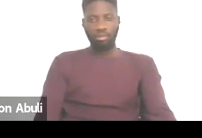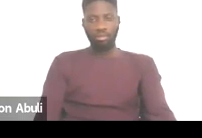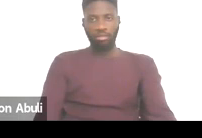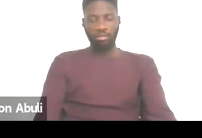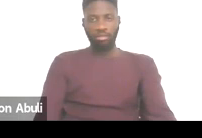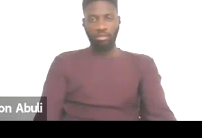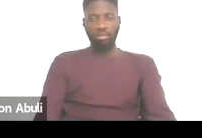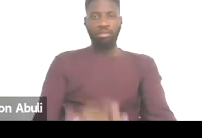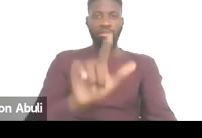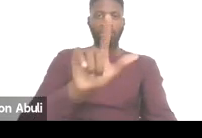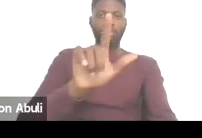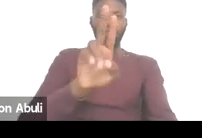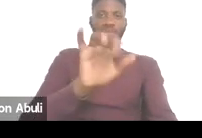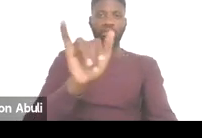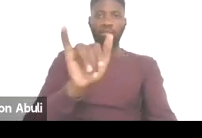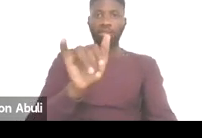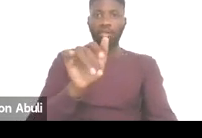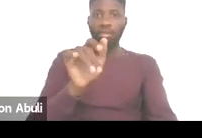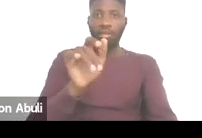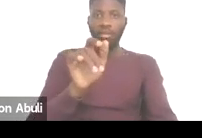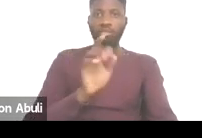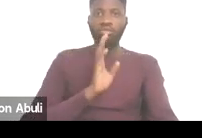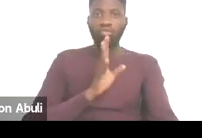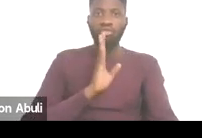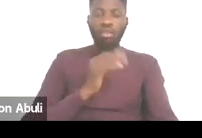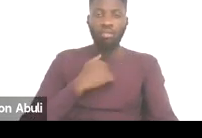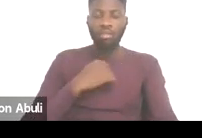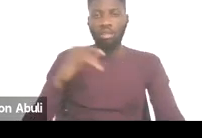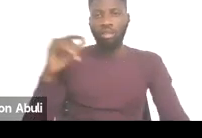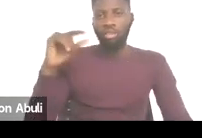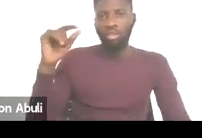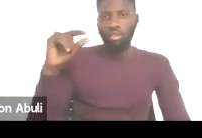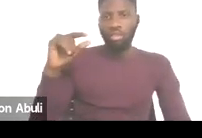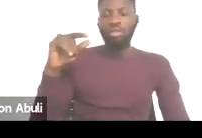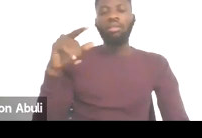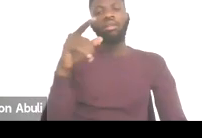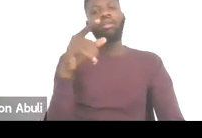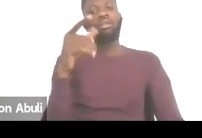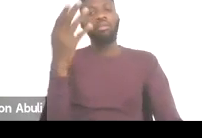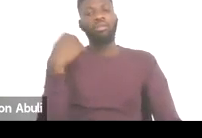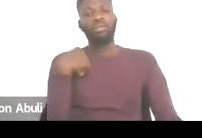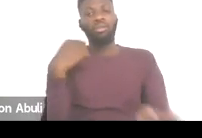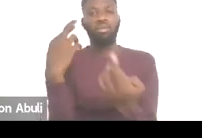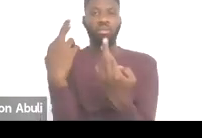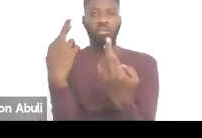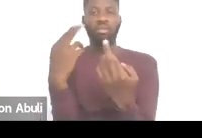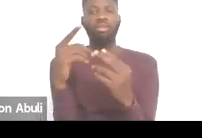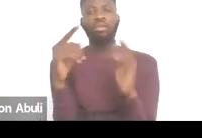Lucy, is anyone speaking? George. Yeah, I was hoping they got my